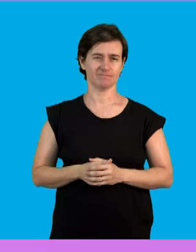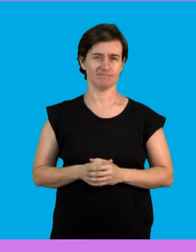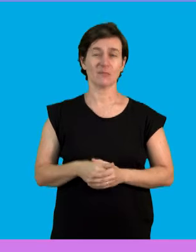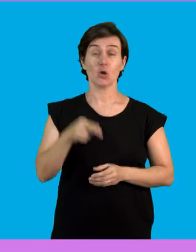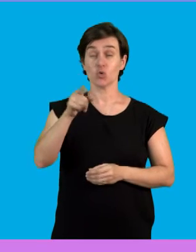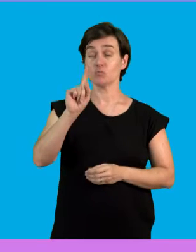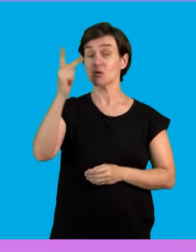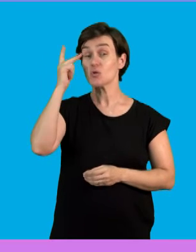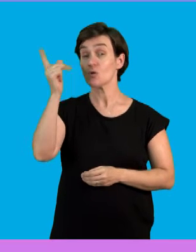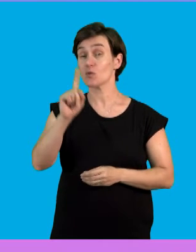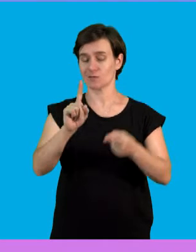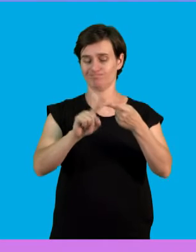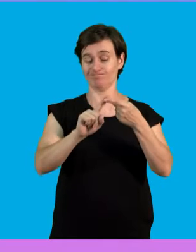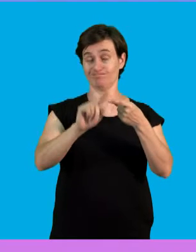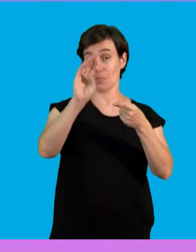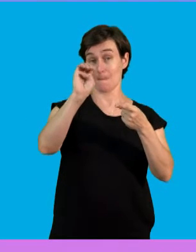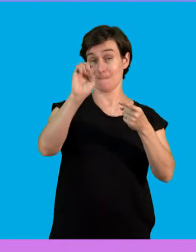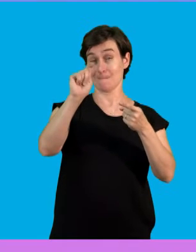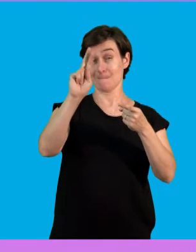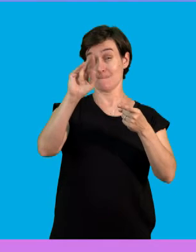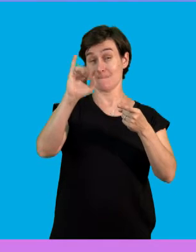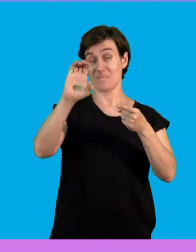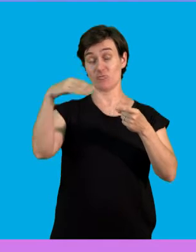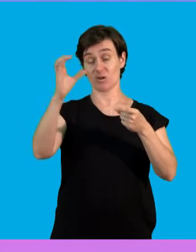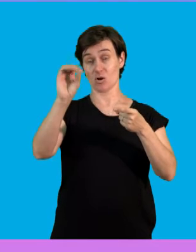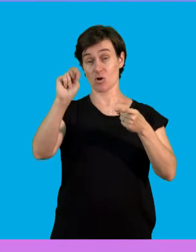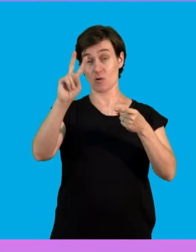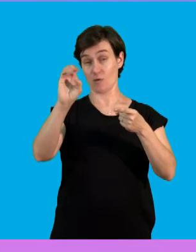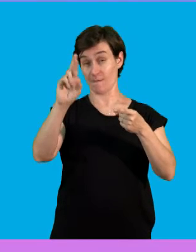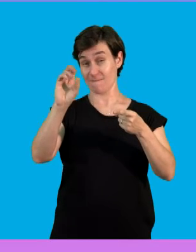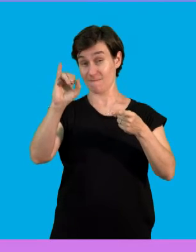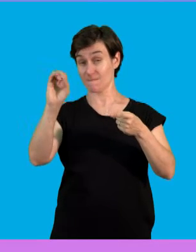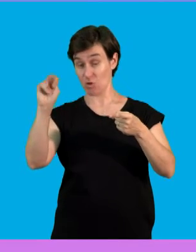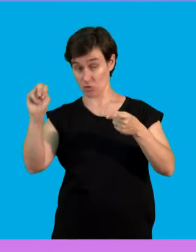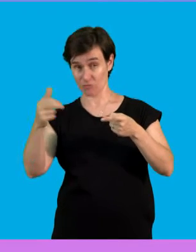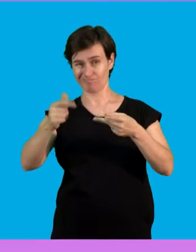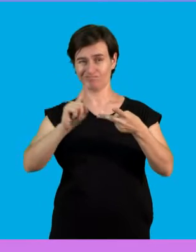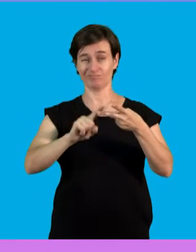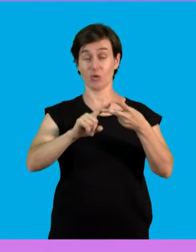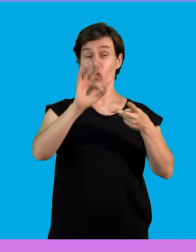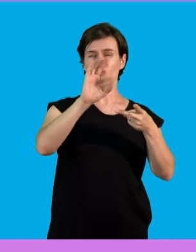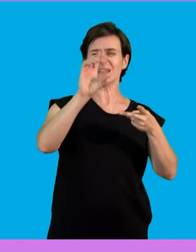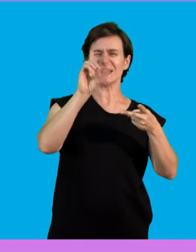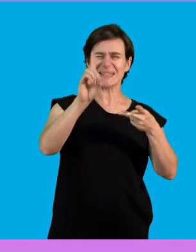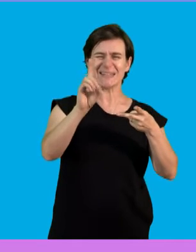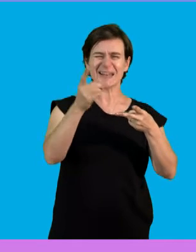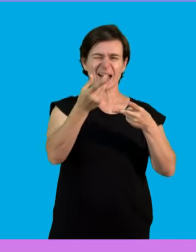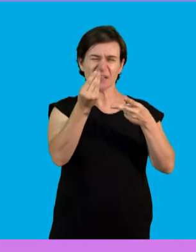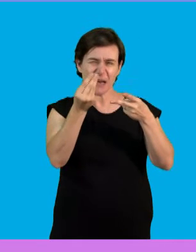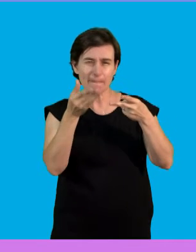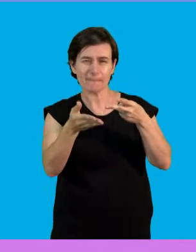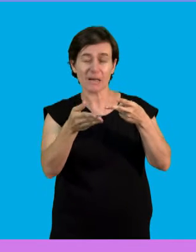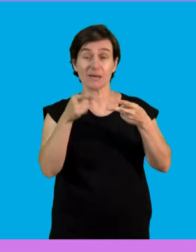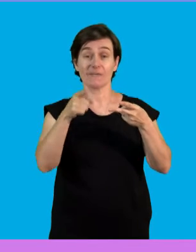What do you need to know? You should know your metric conversions, three-dimensional